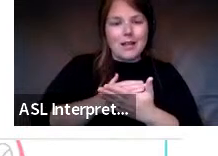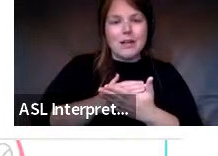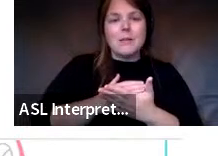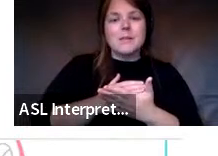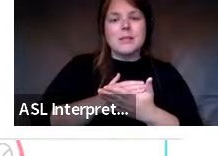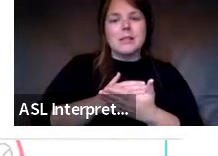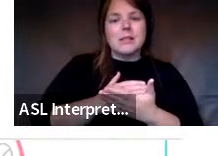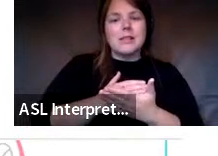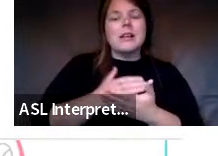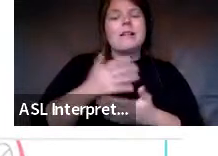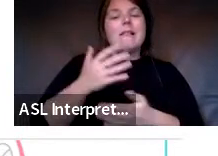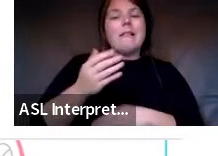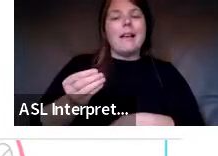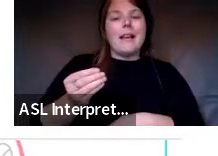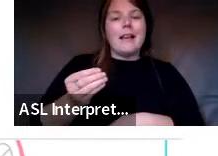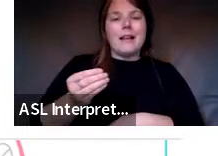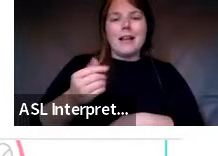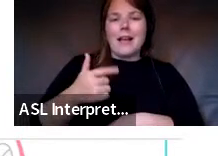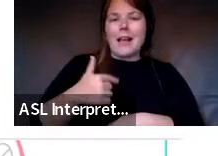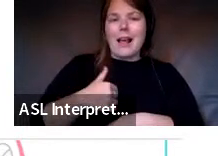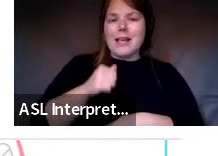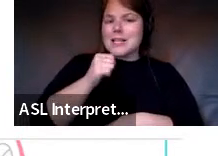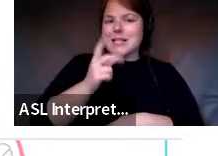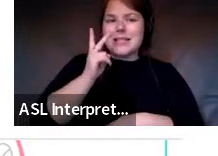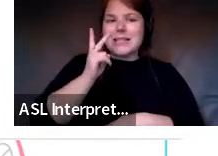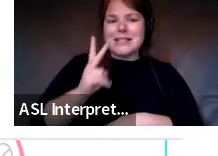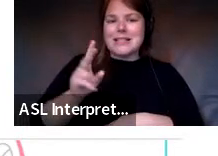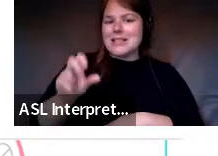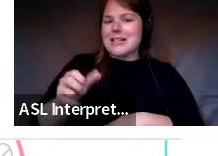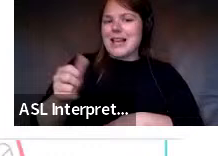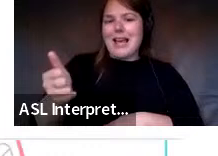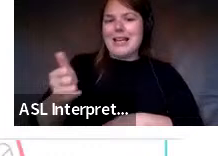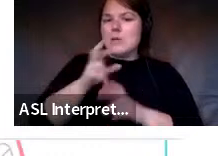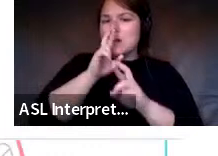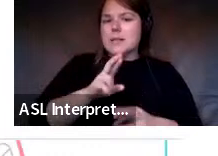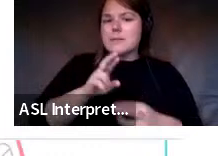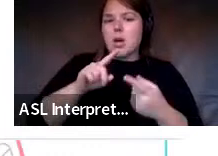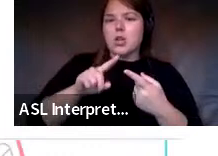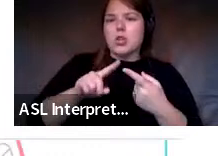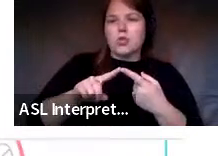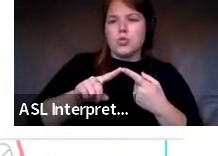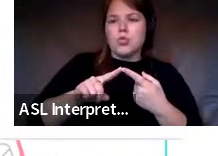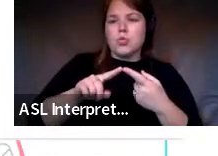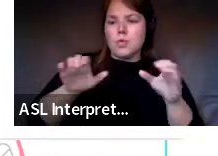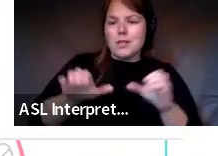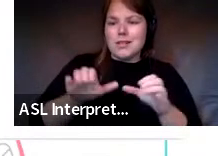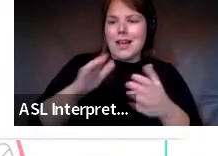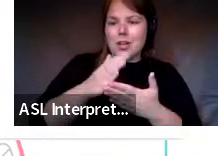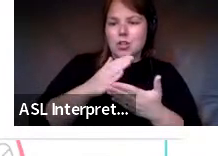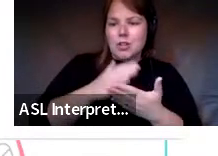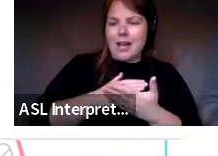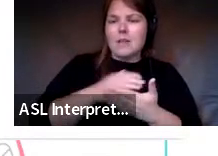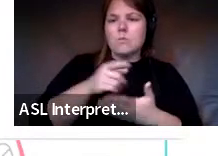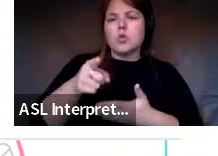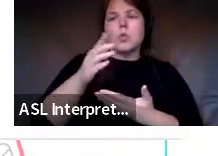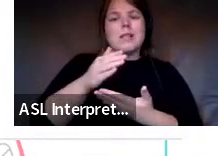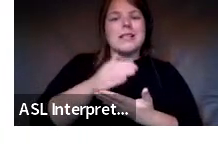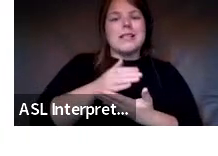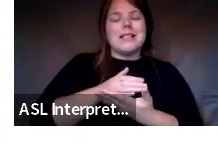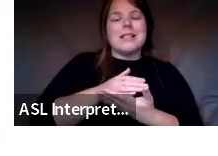and I didn't see any response to those action items that you